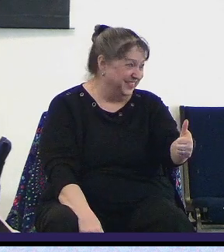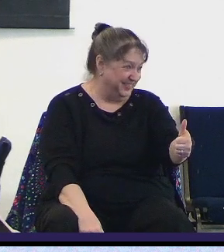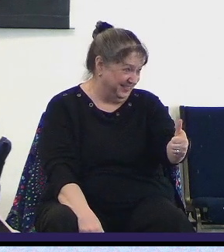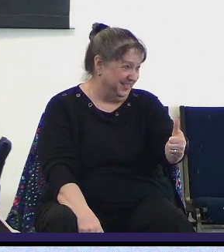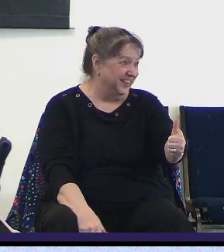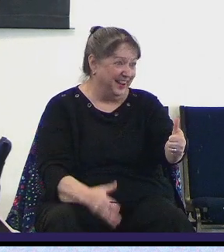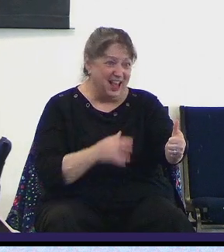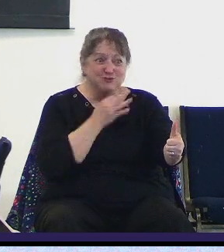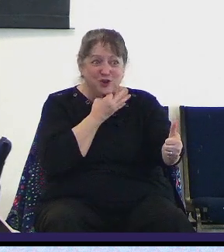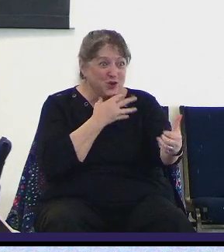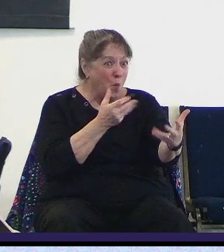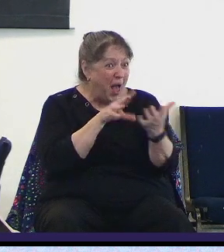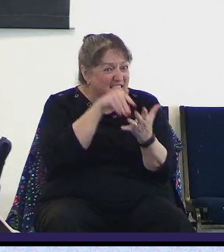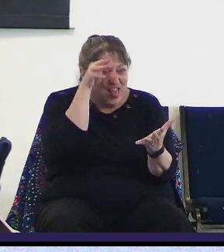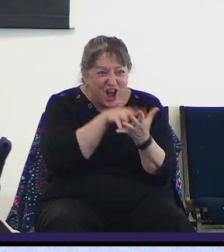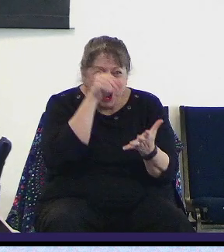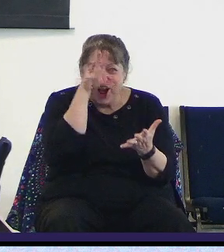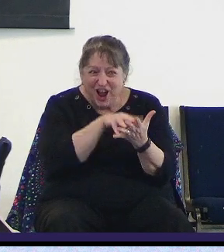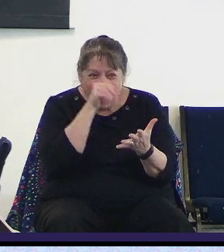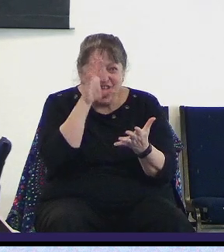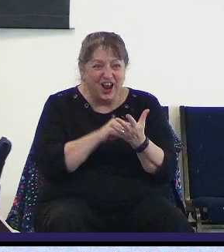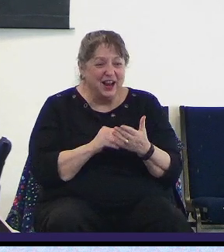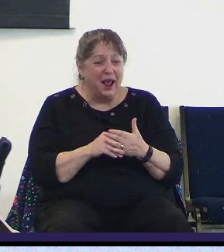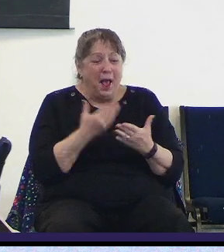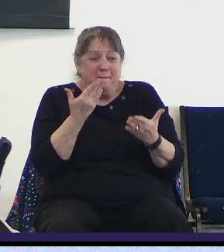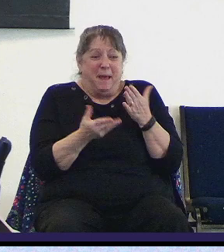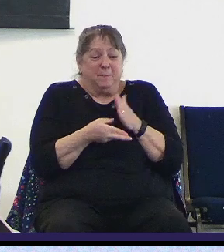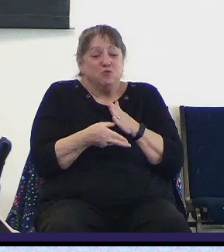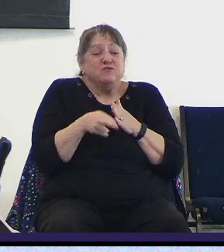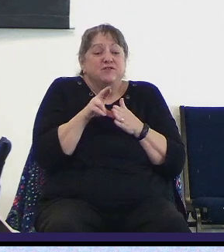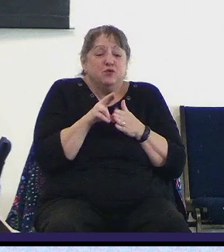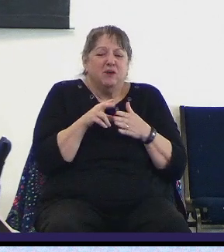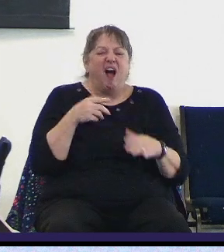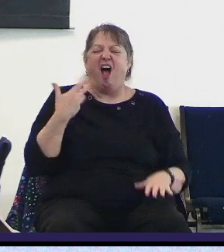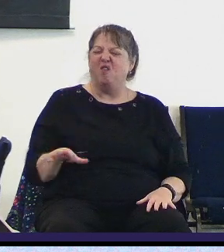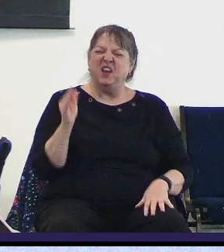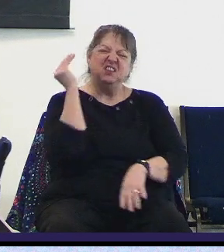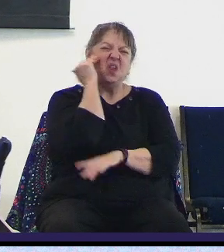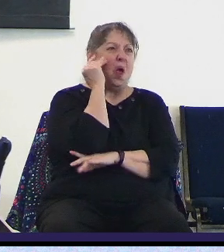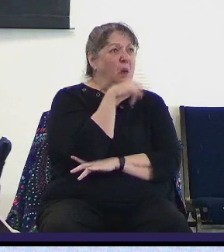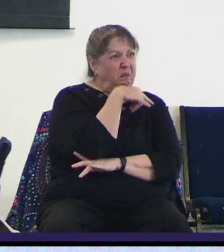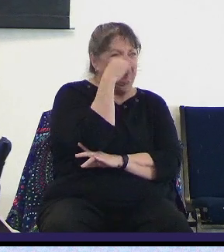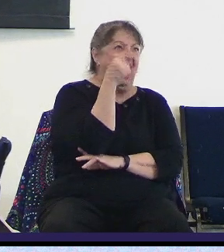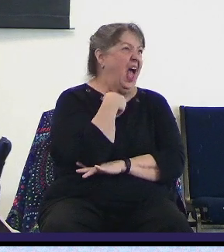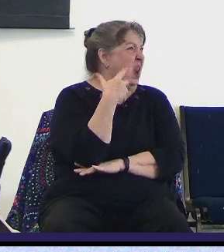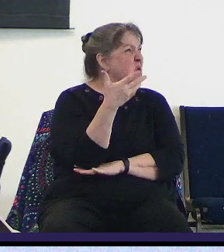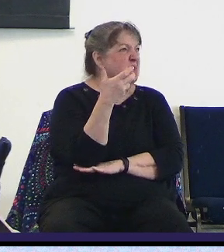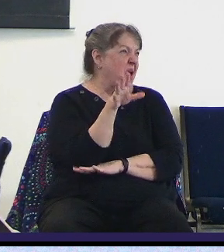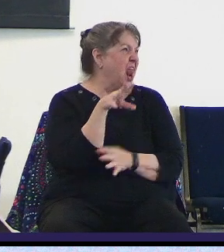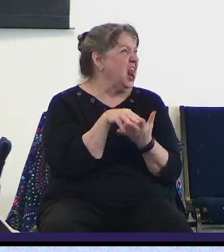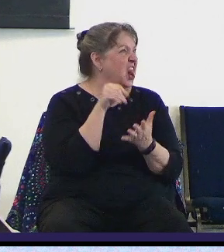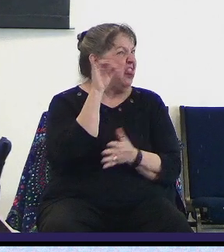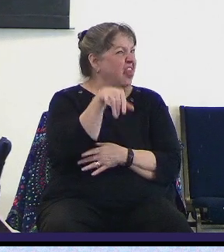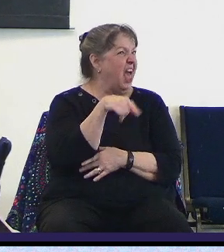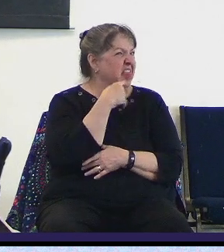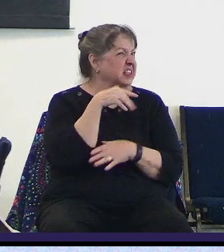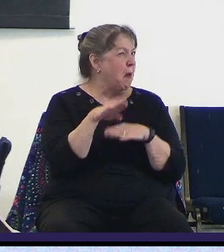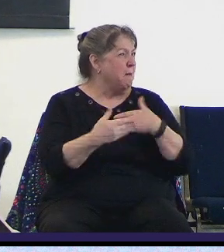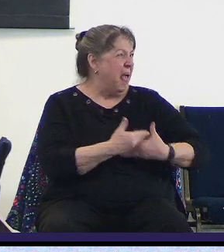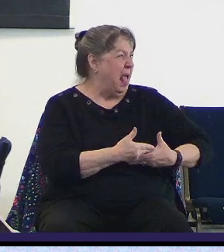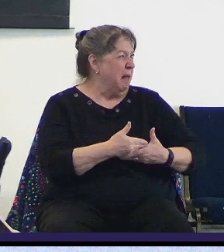might be review some of it. He wants to work on the foundational aspect of his walk with Jesus and what it all